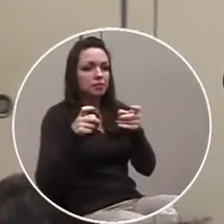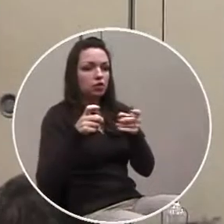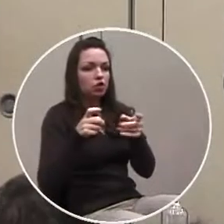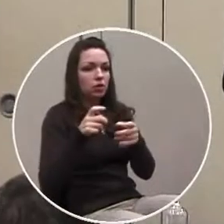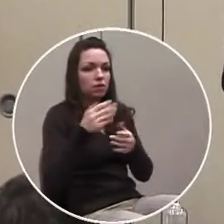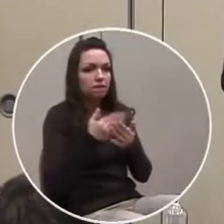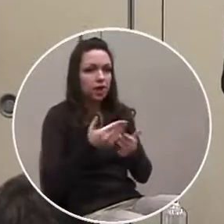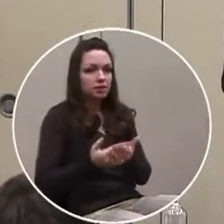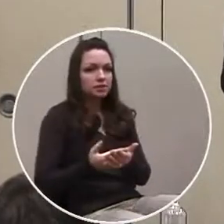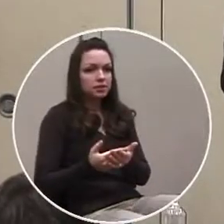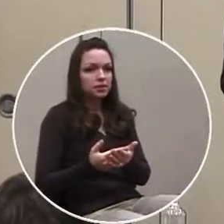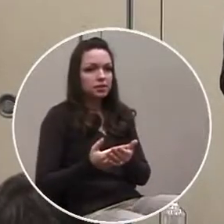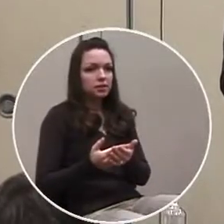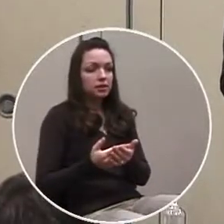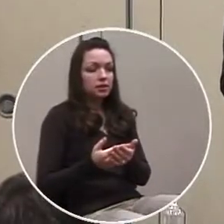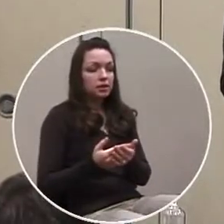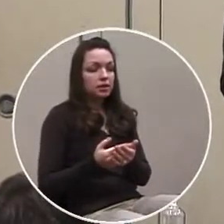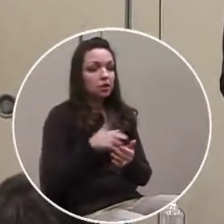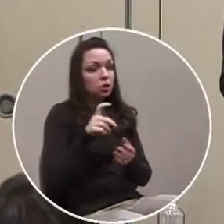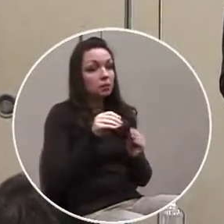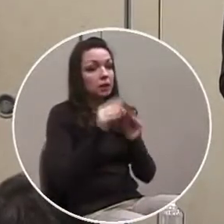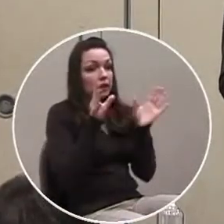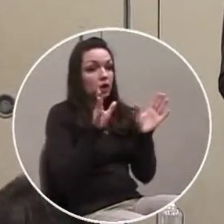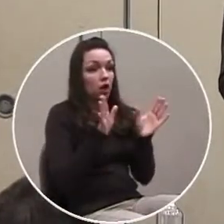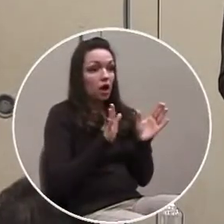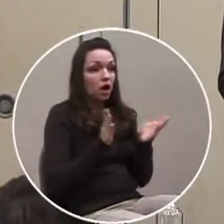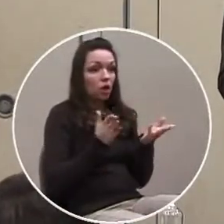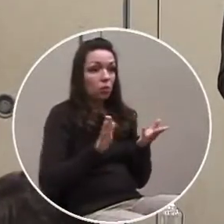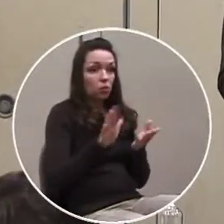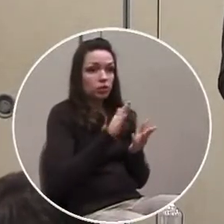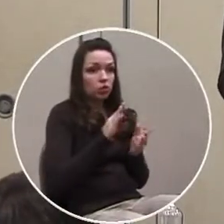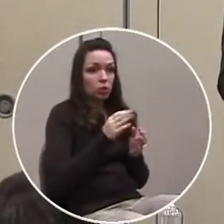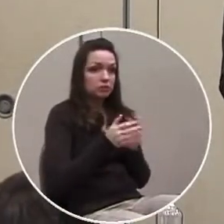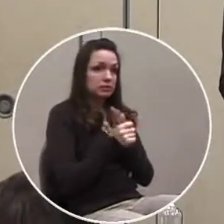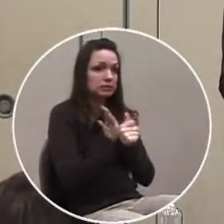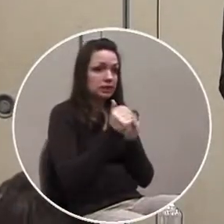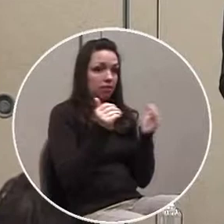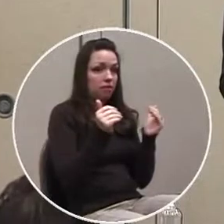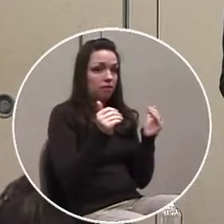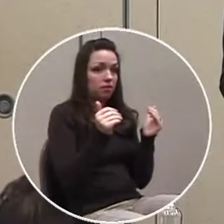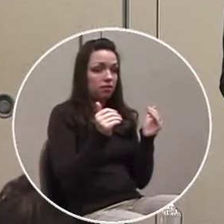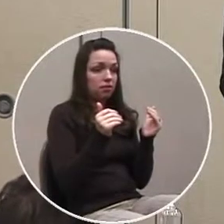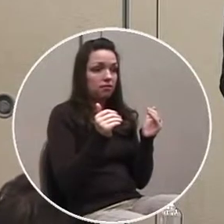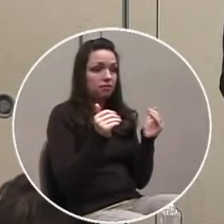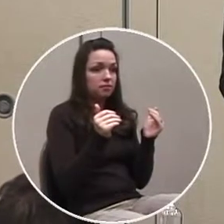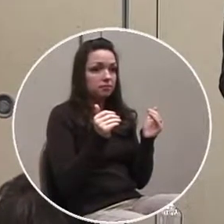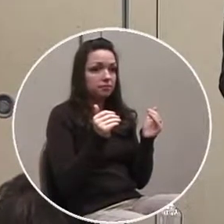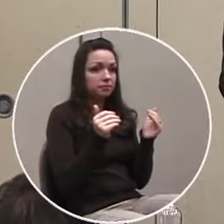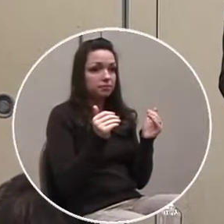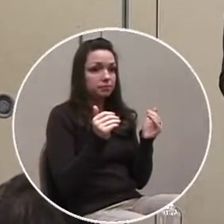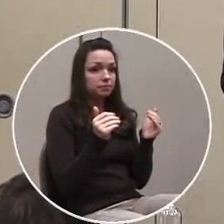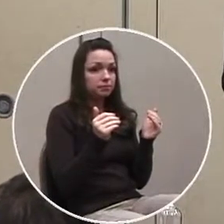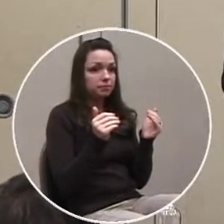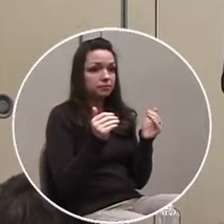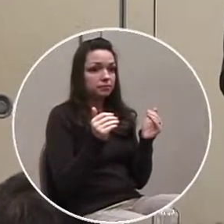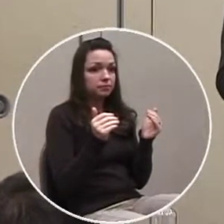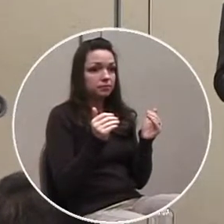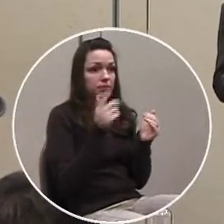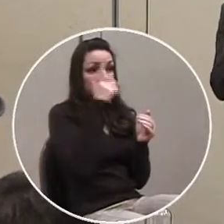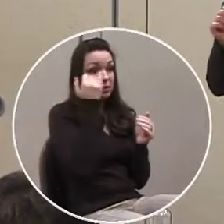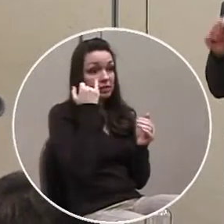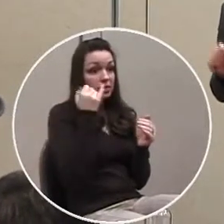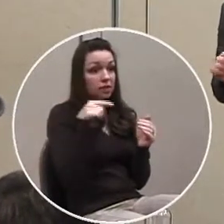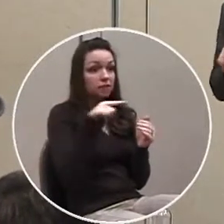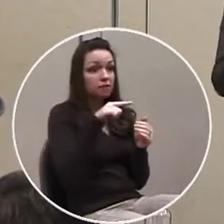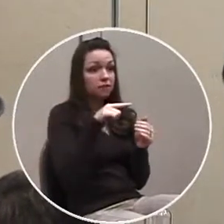be clear on what your skill level is and what it is not. Because if you get into